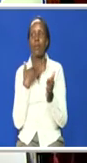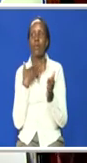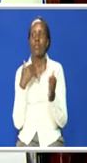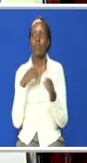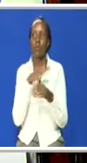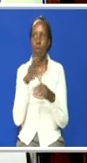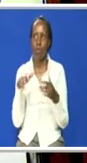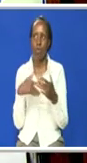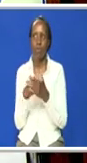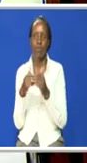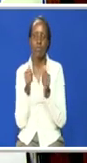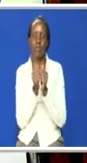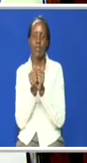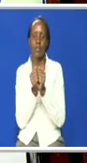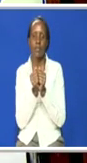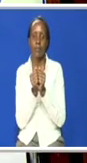all together.